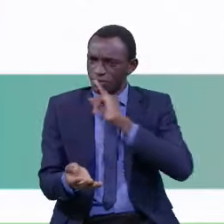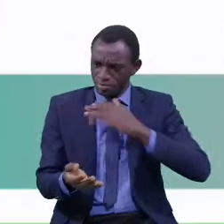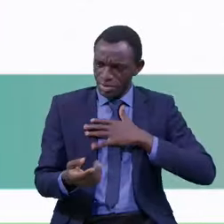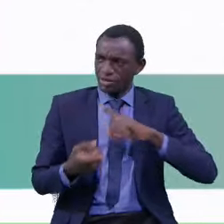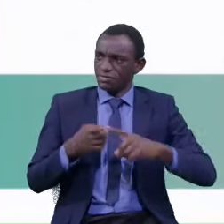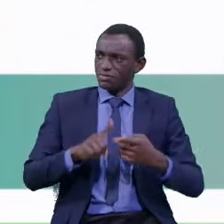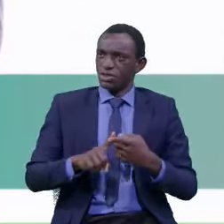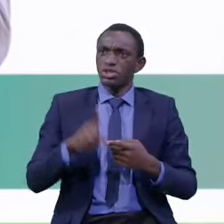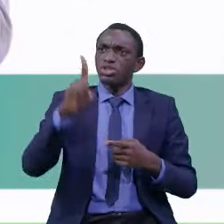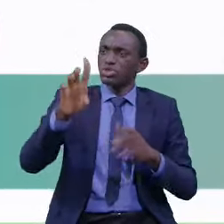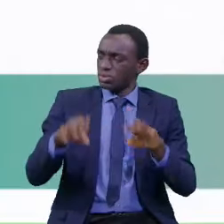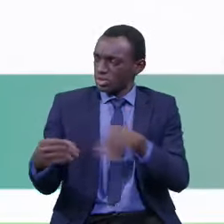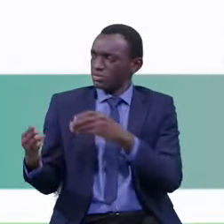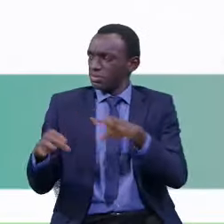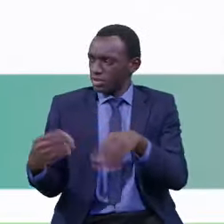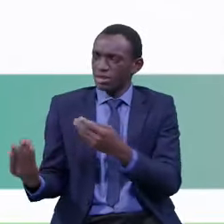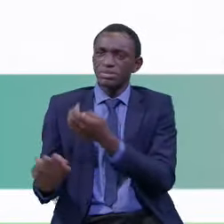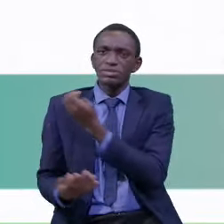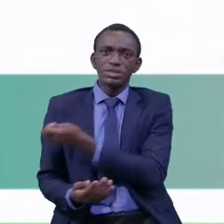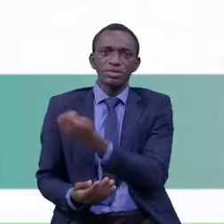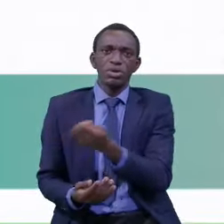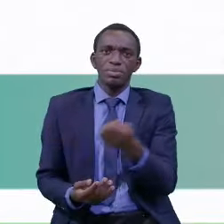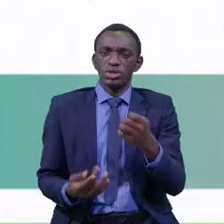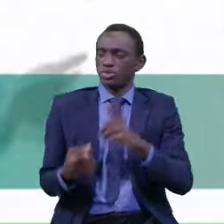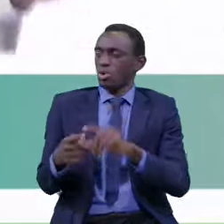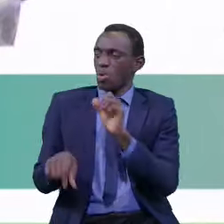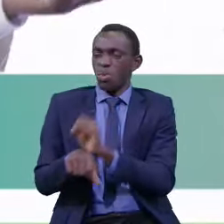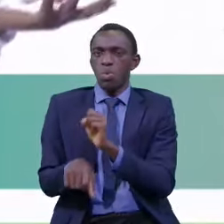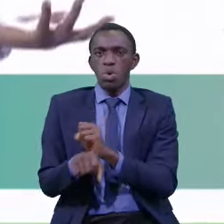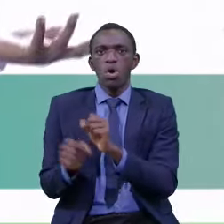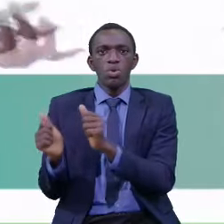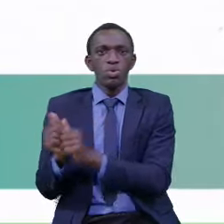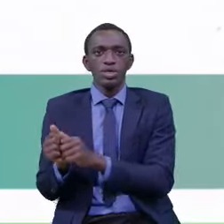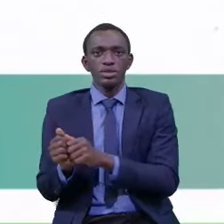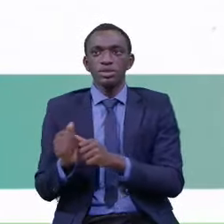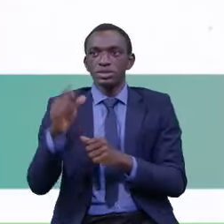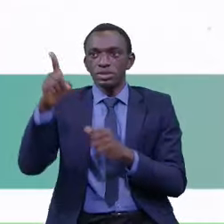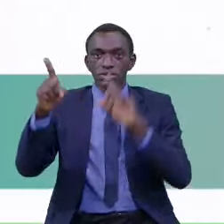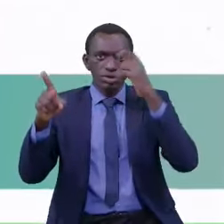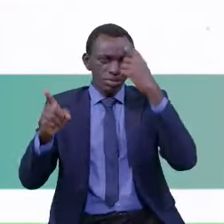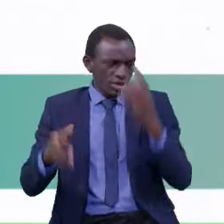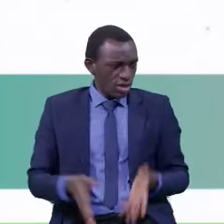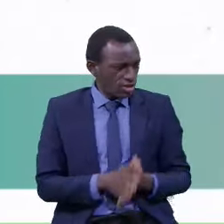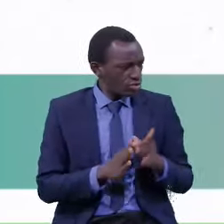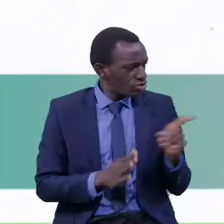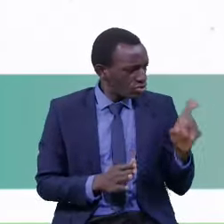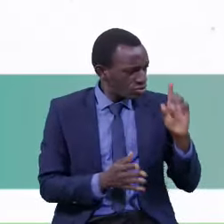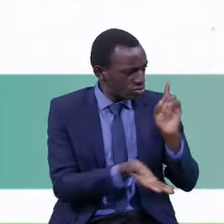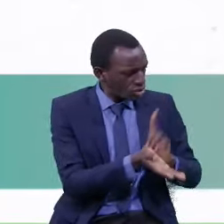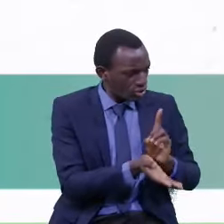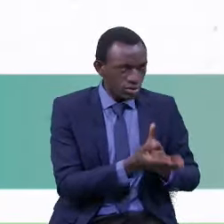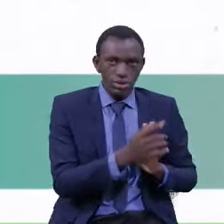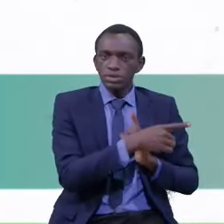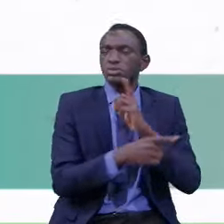to work with. Yes, but are you a doctor? No, I'm an engineer, but he is my friend. Is your friend, but you have